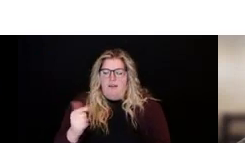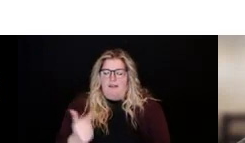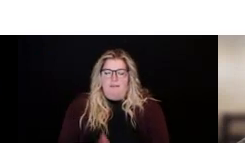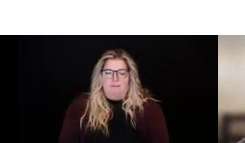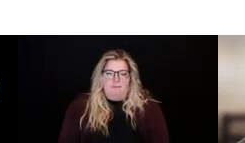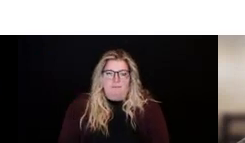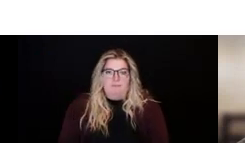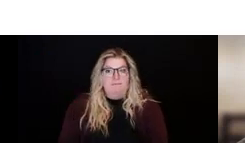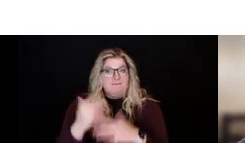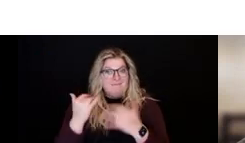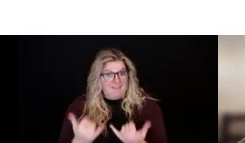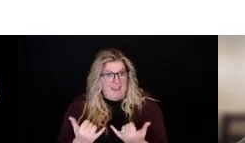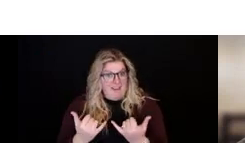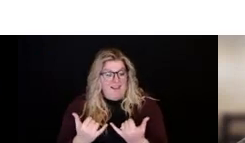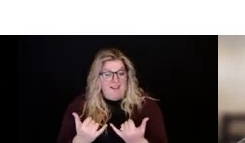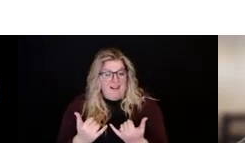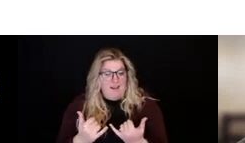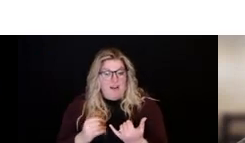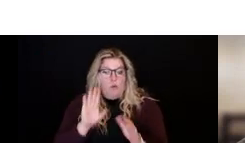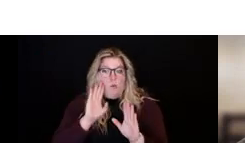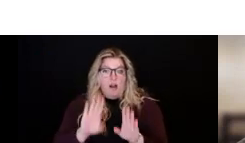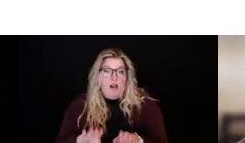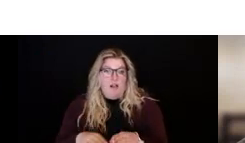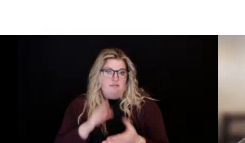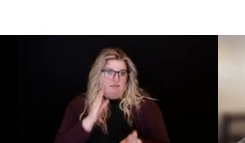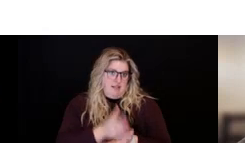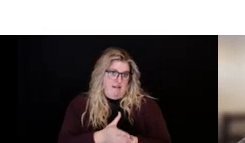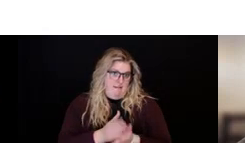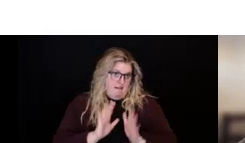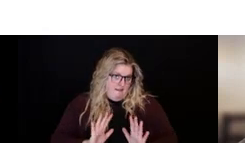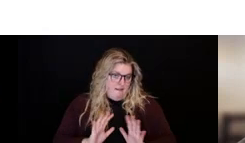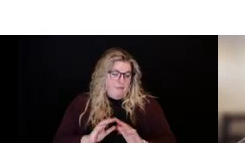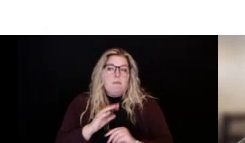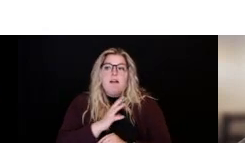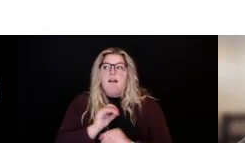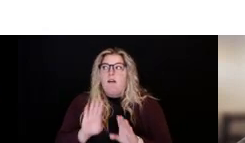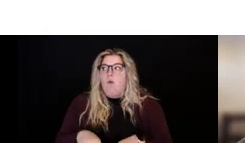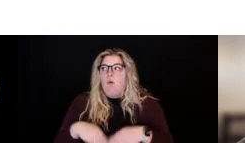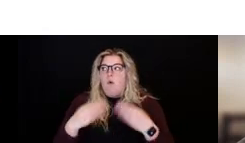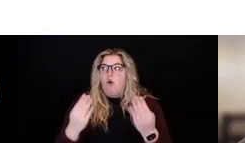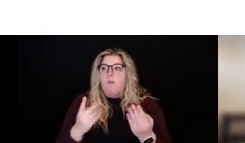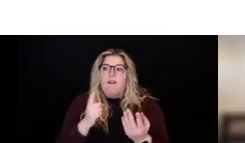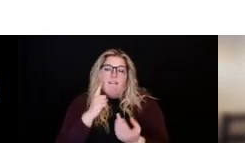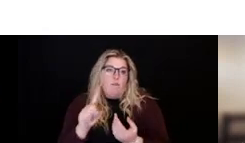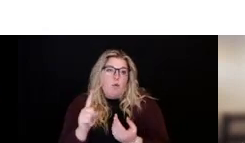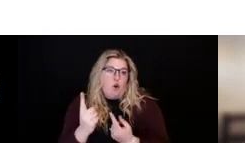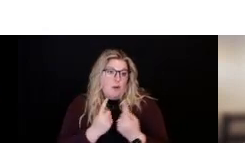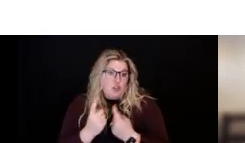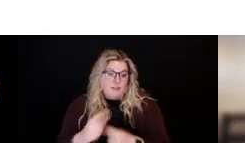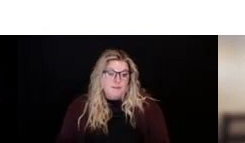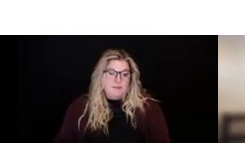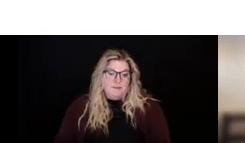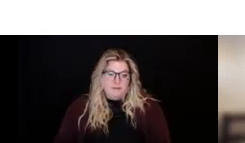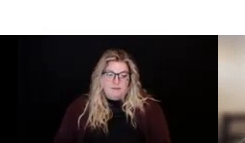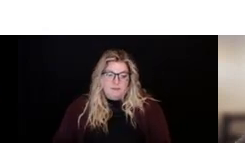So with that being said, we will stop here and open it up for